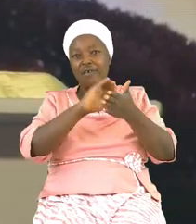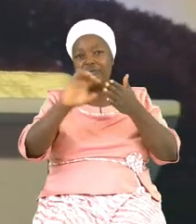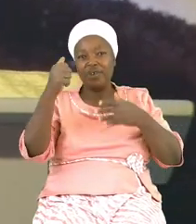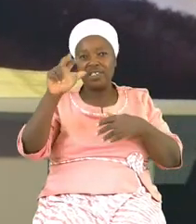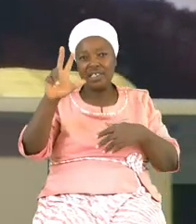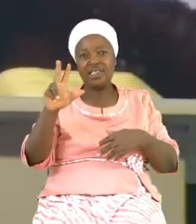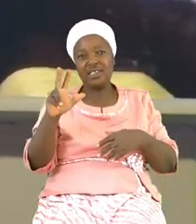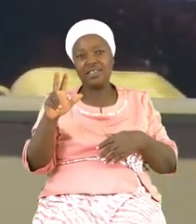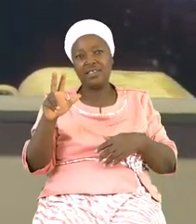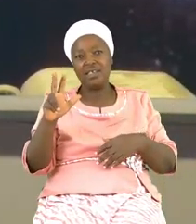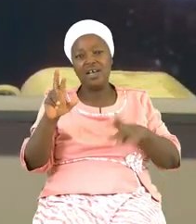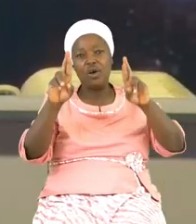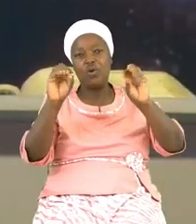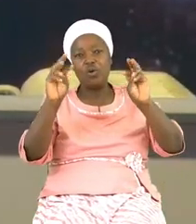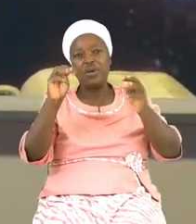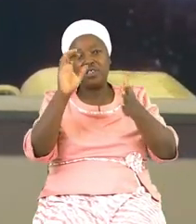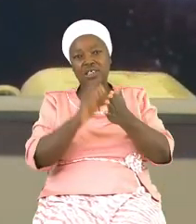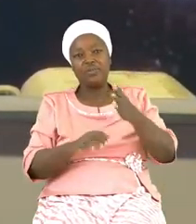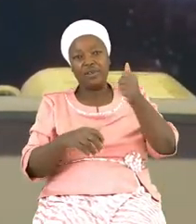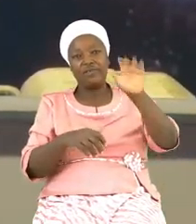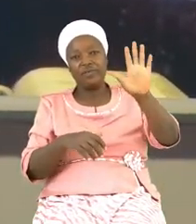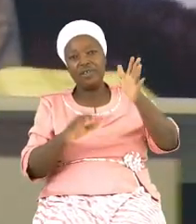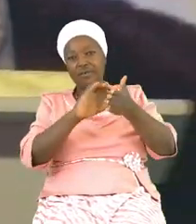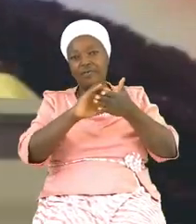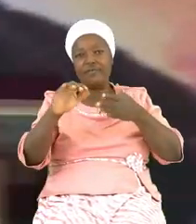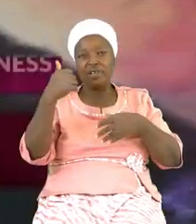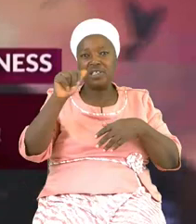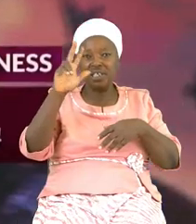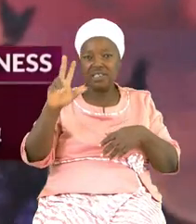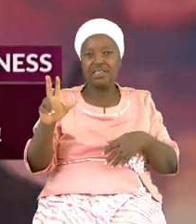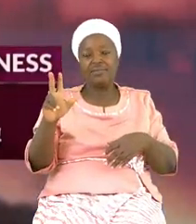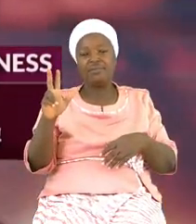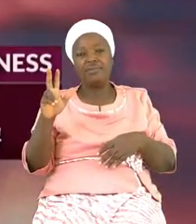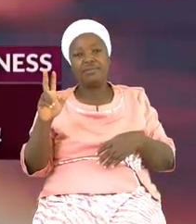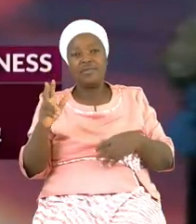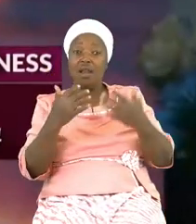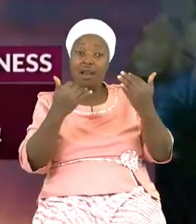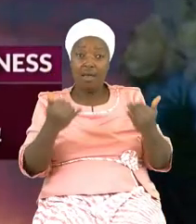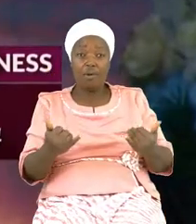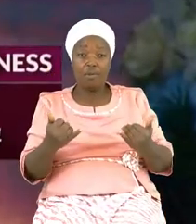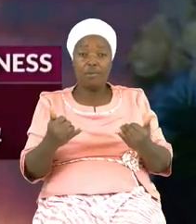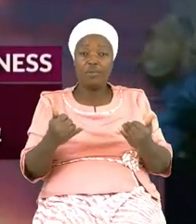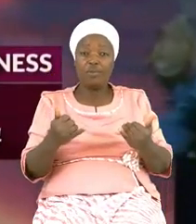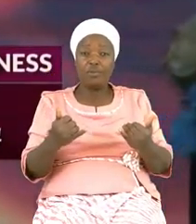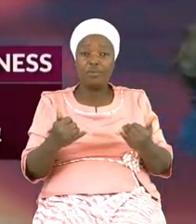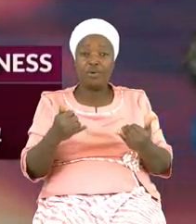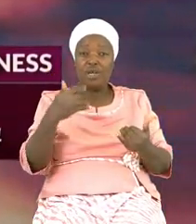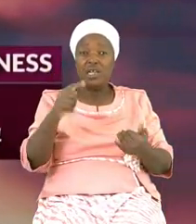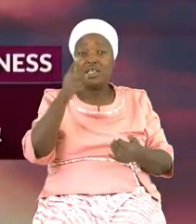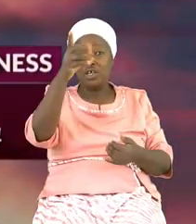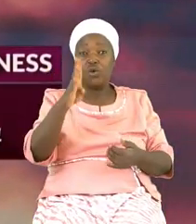Romans chapter 15, reading from verse 13. Now the God of